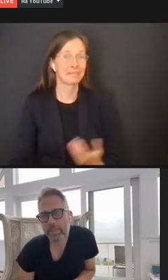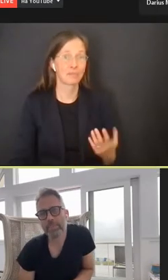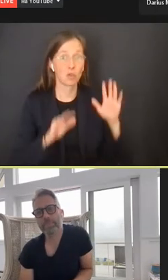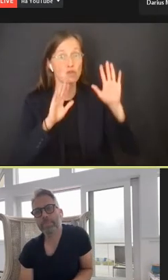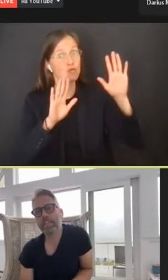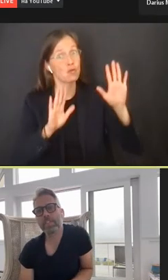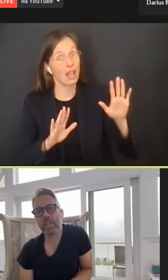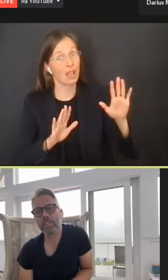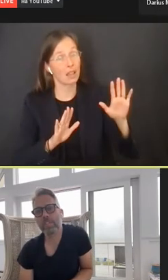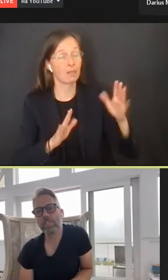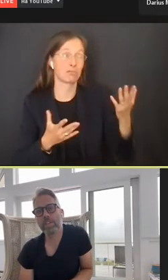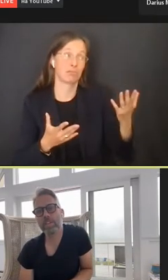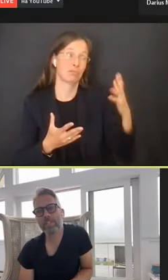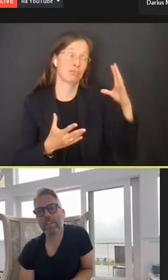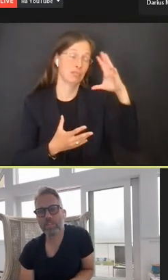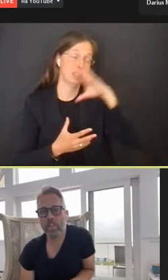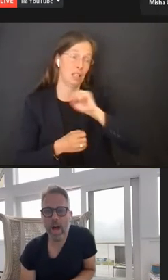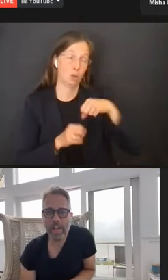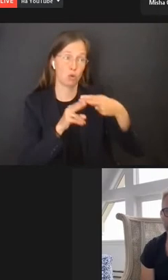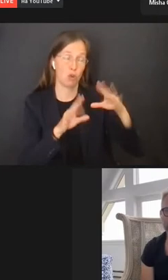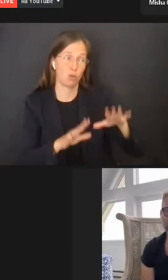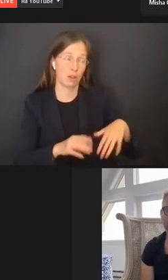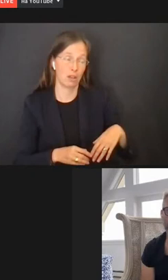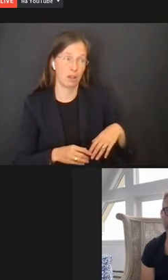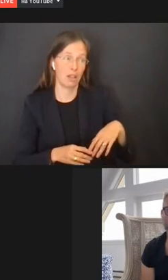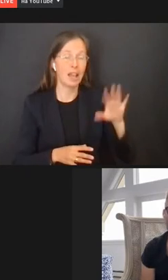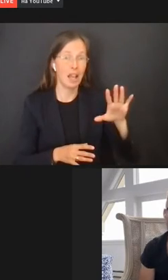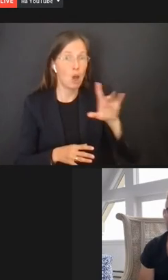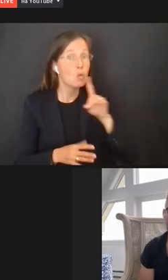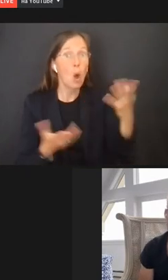great. It's great. It's a lot. It's a lot.